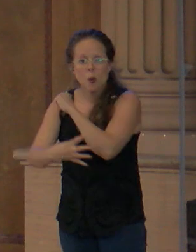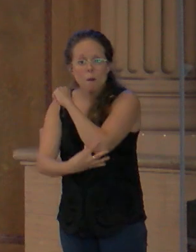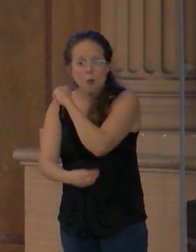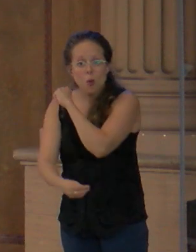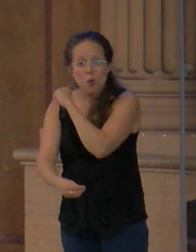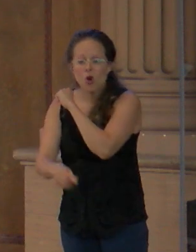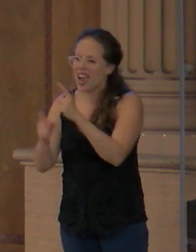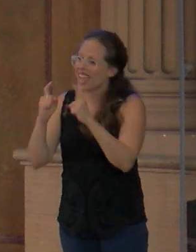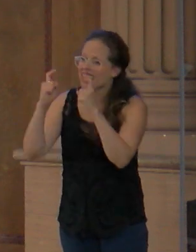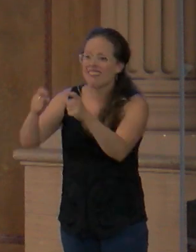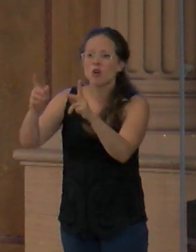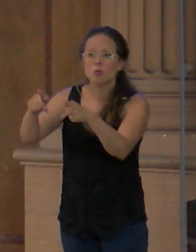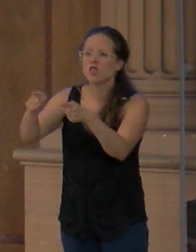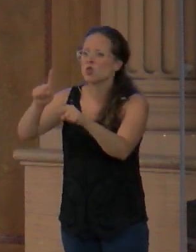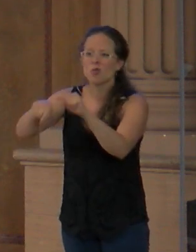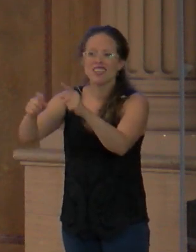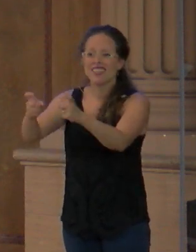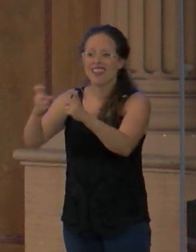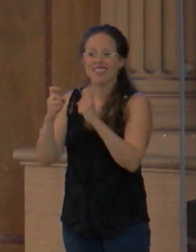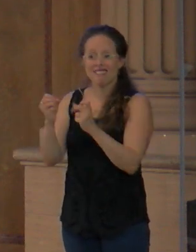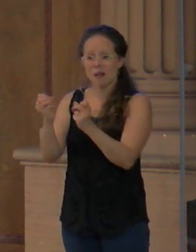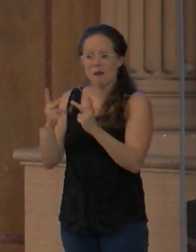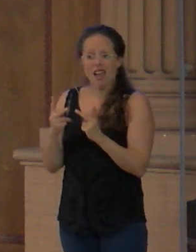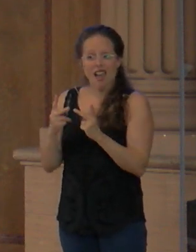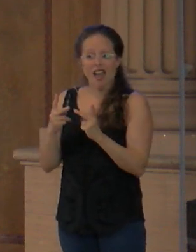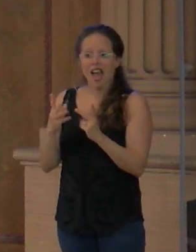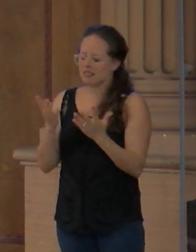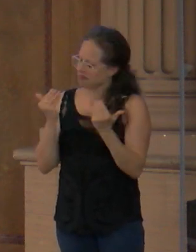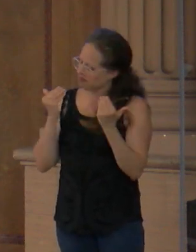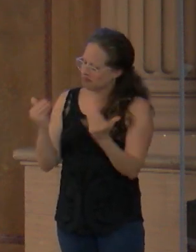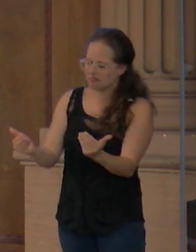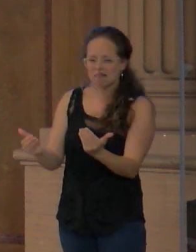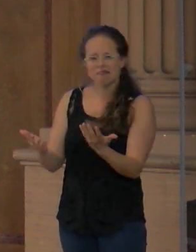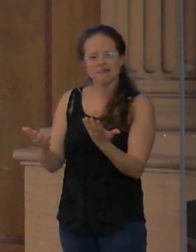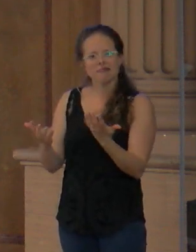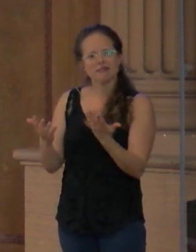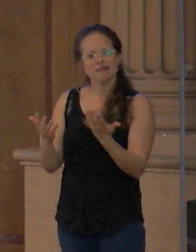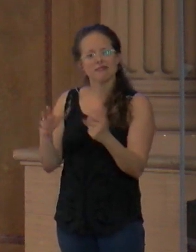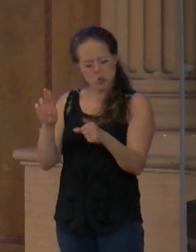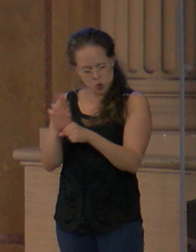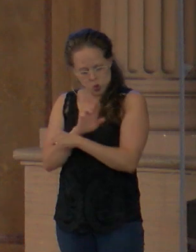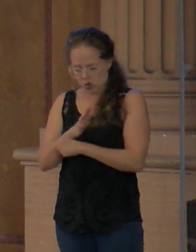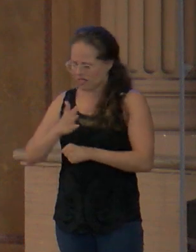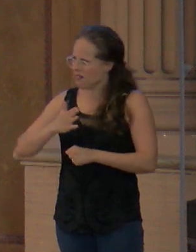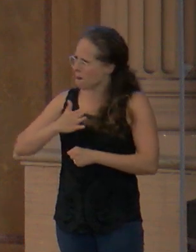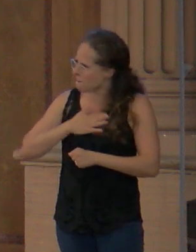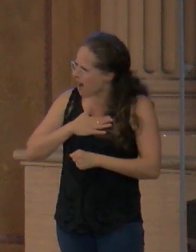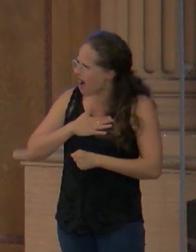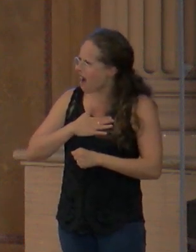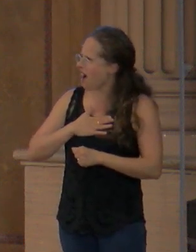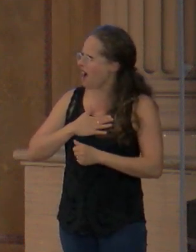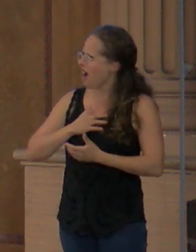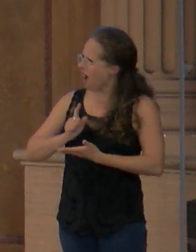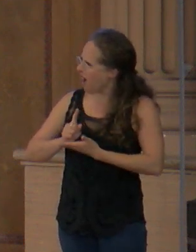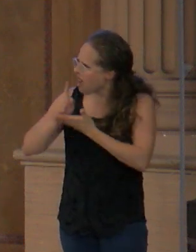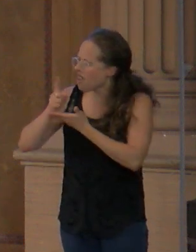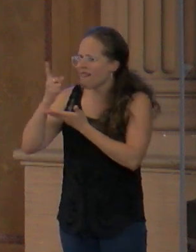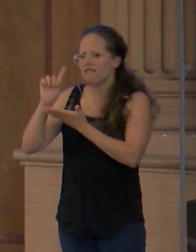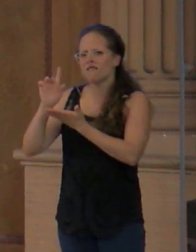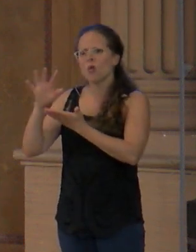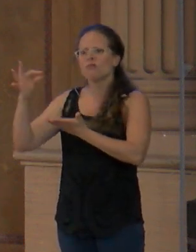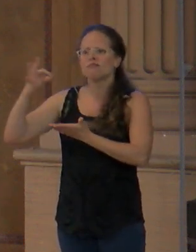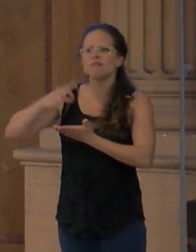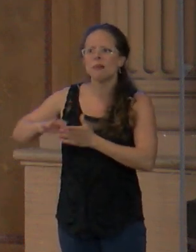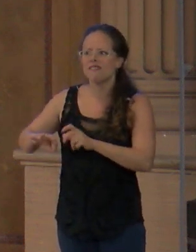back. They give their energies to speak for and to care for the weak. They accept less for